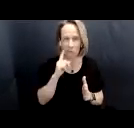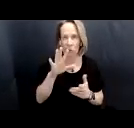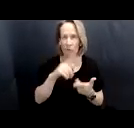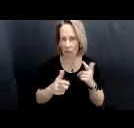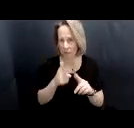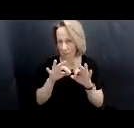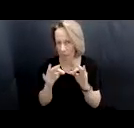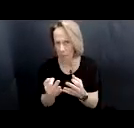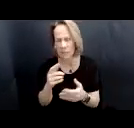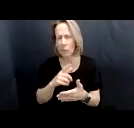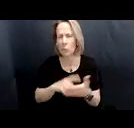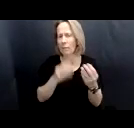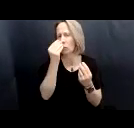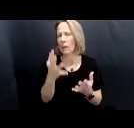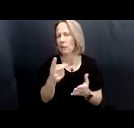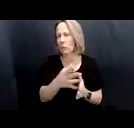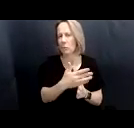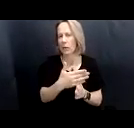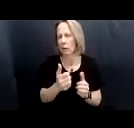you're sharing with folks?